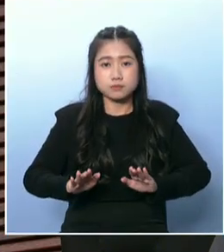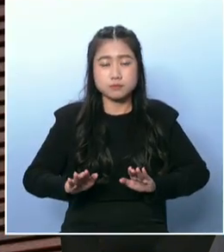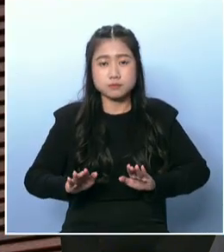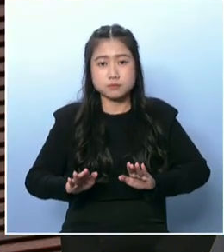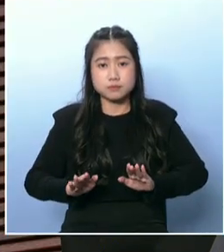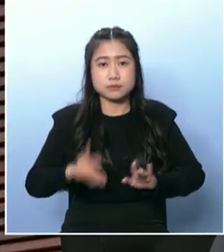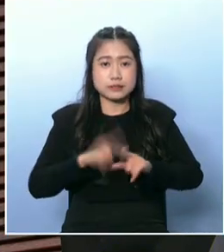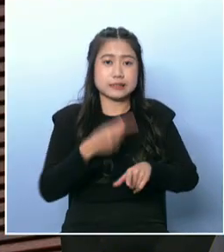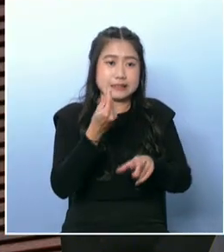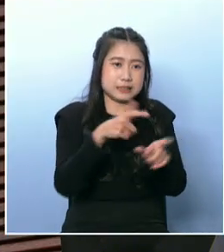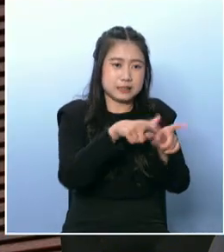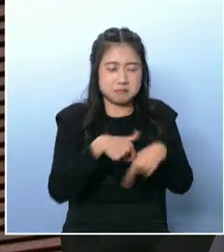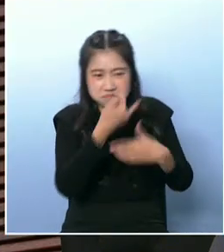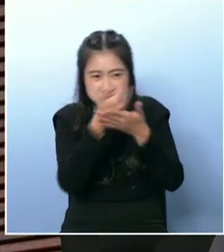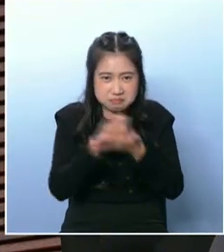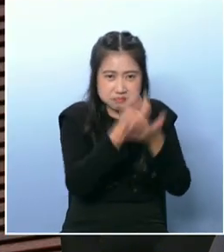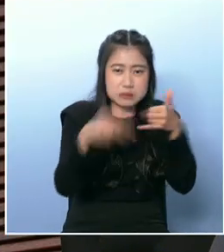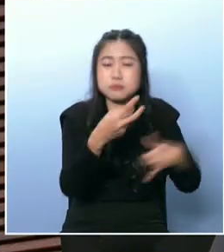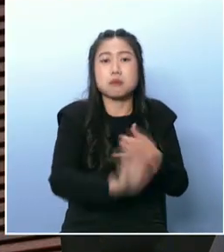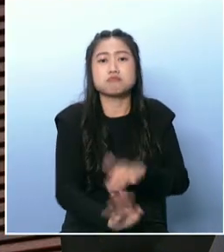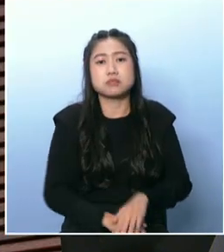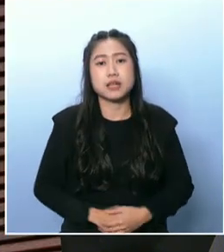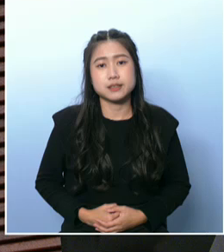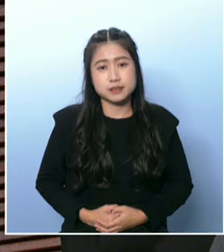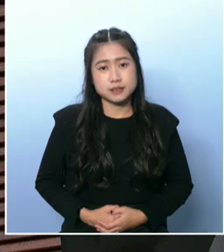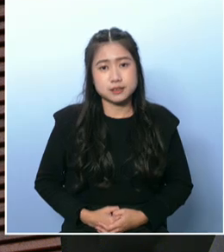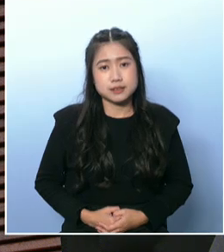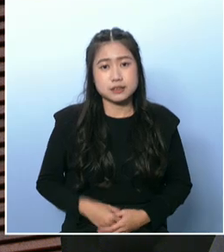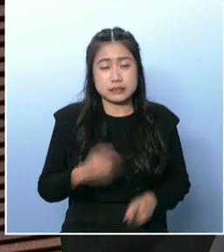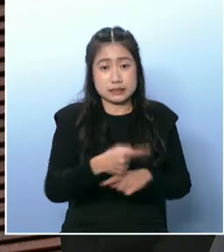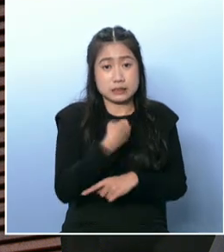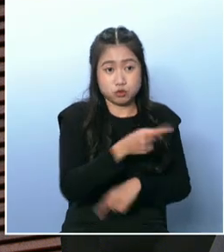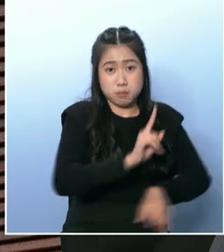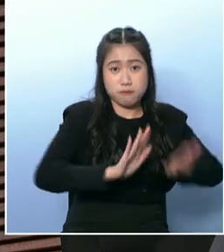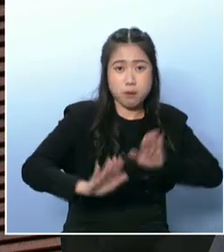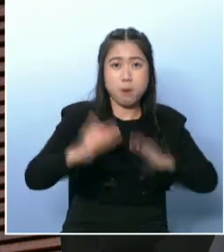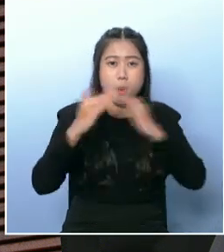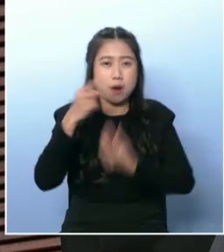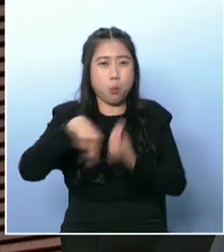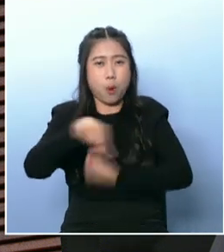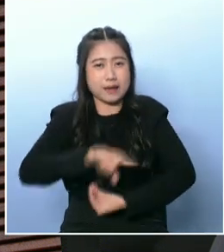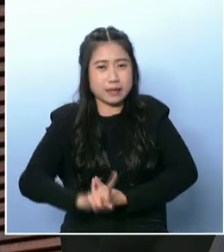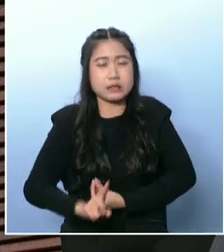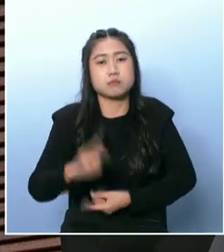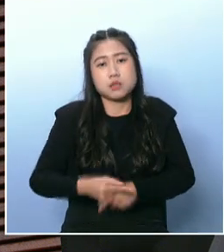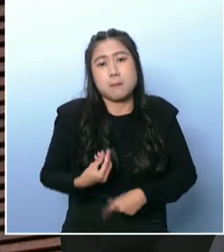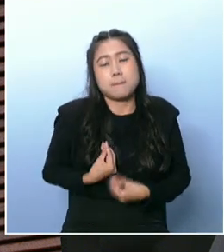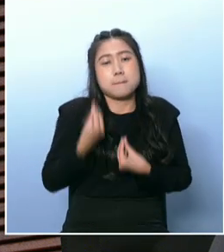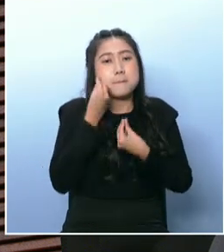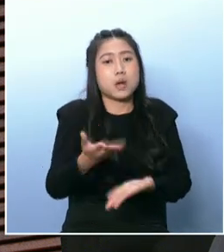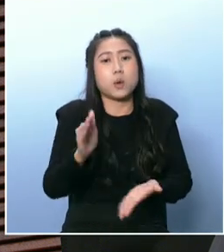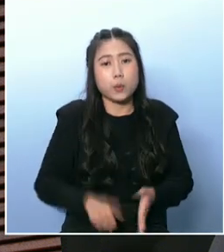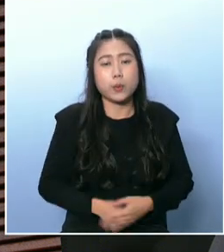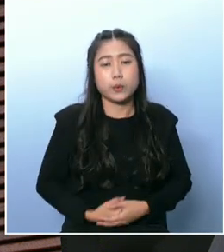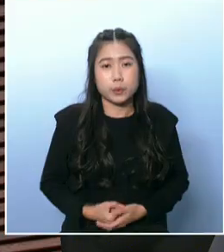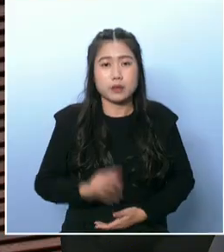that for a lot of the services for the PWDs, they are non-means tested. If they need the service, we will provide them